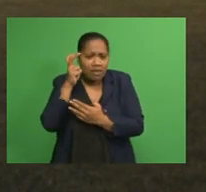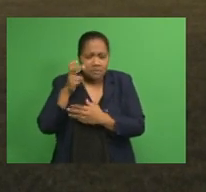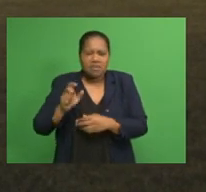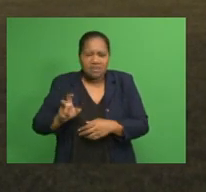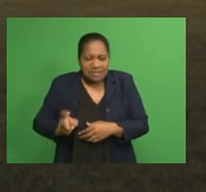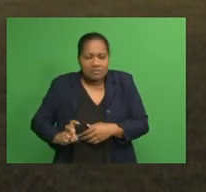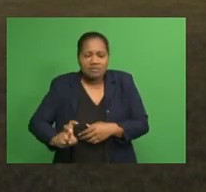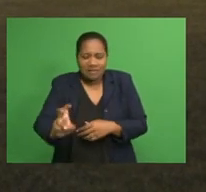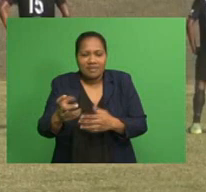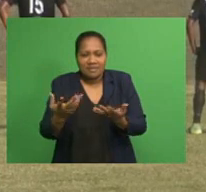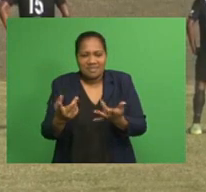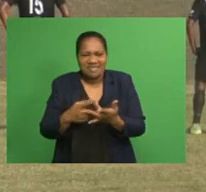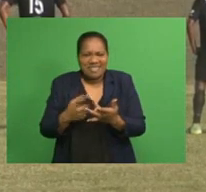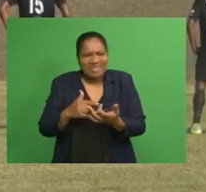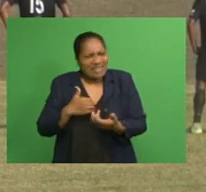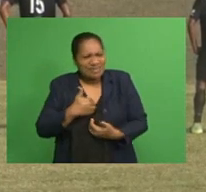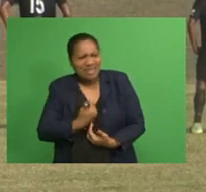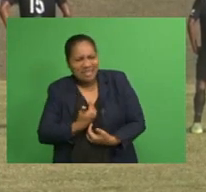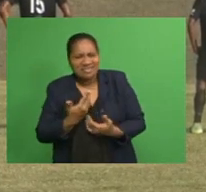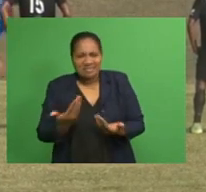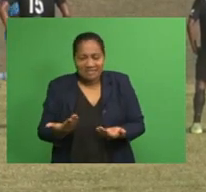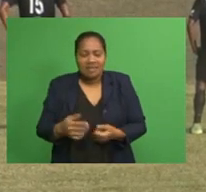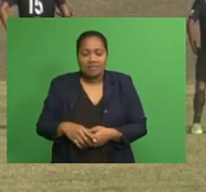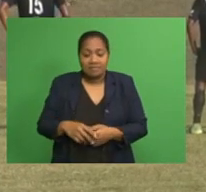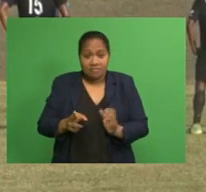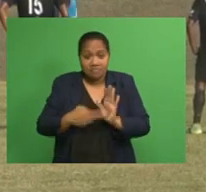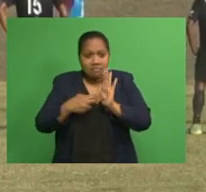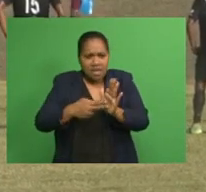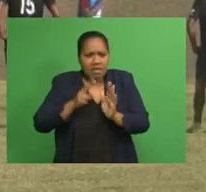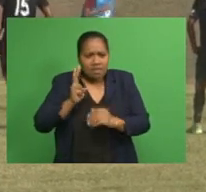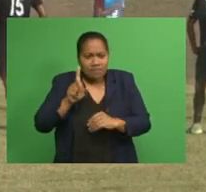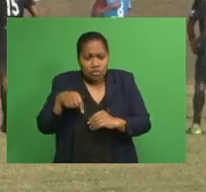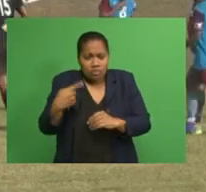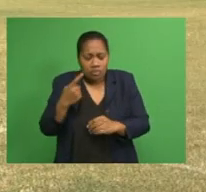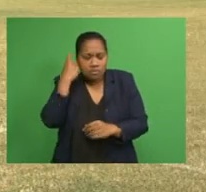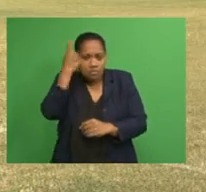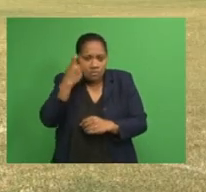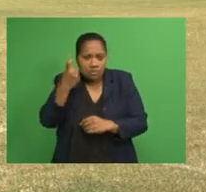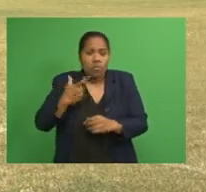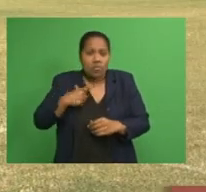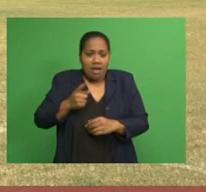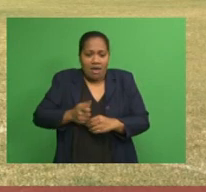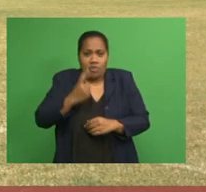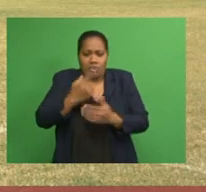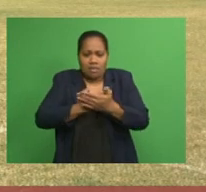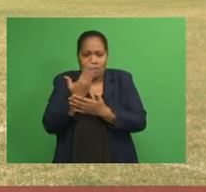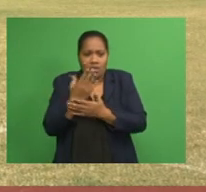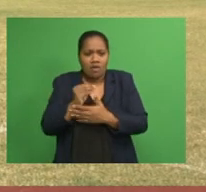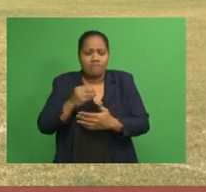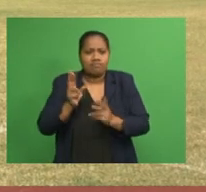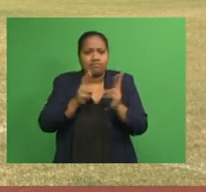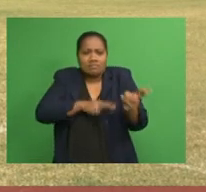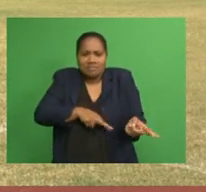another hectic thing. But Nandi's opponent tomorrow have their own worries after a day of recovery. We play a match and there is only 2 days